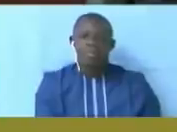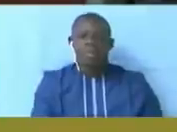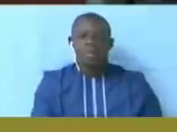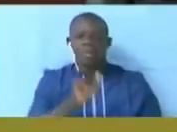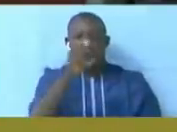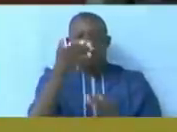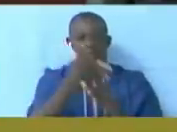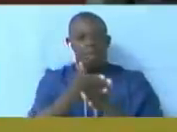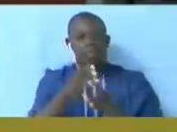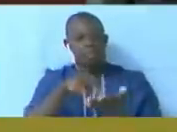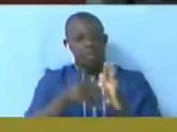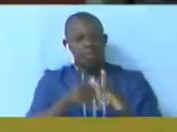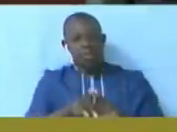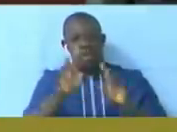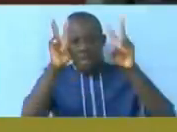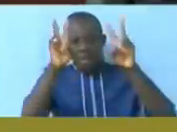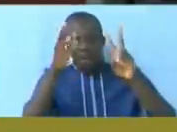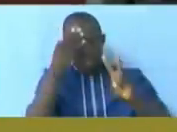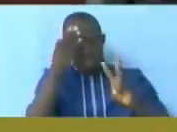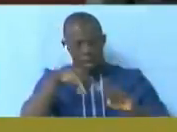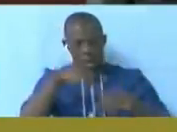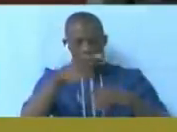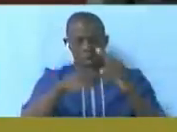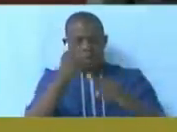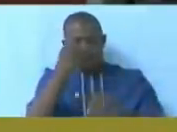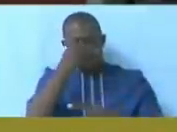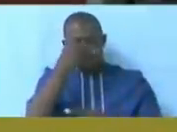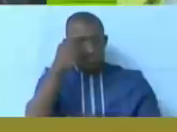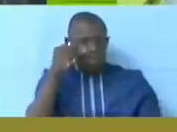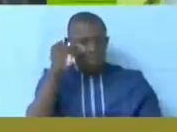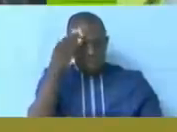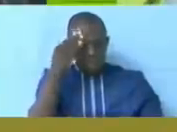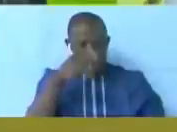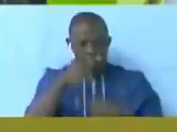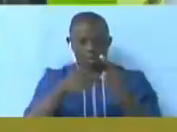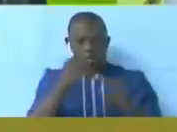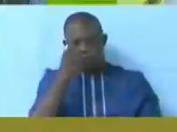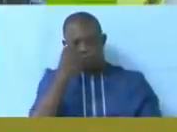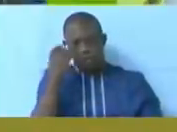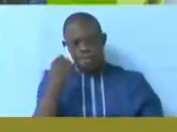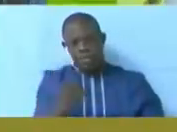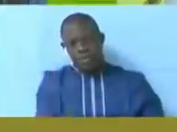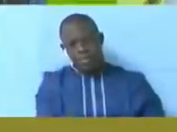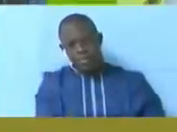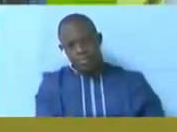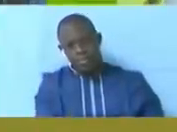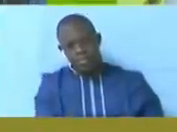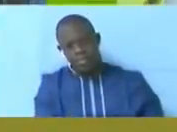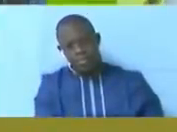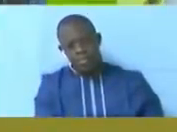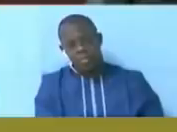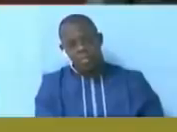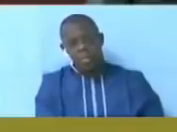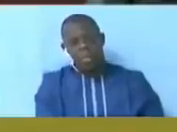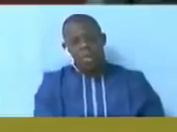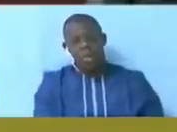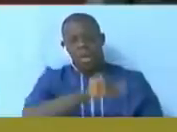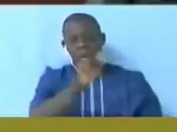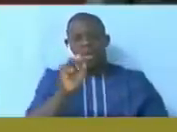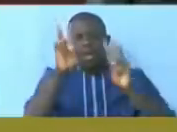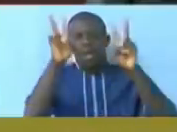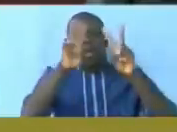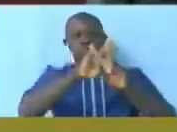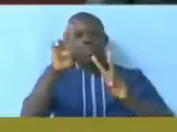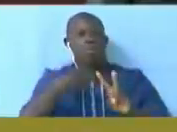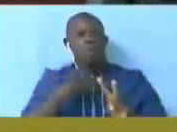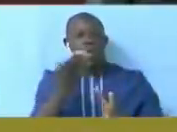Mundetela la tambe na wala nyindiko yaya Jammeh aketam wolde me yalonko ay kulon wo sira ma fengol tole. He didn't want anybody to disclose it or to leak it.